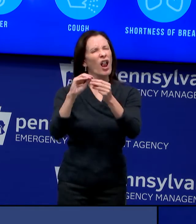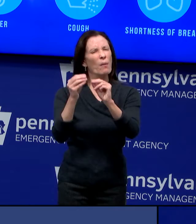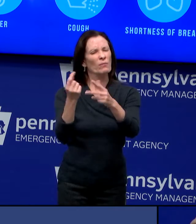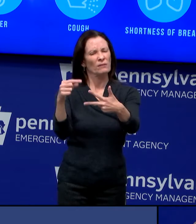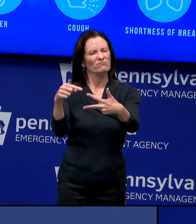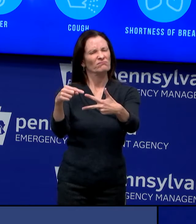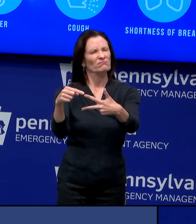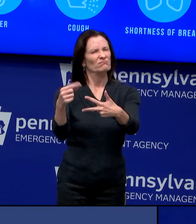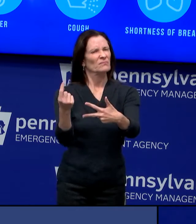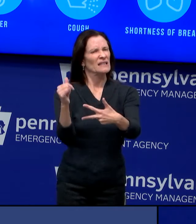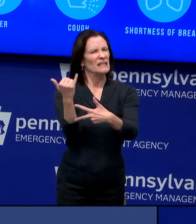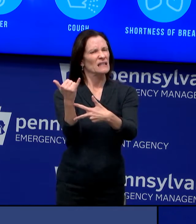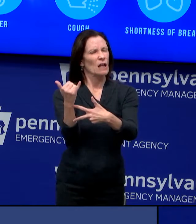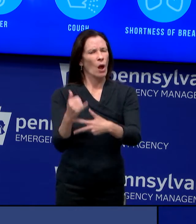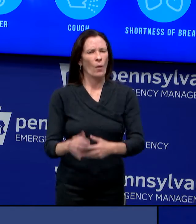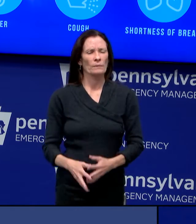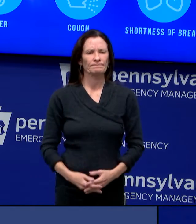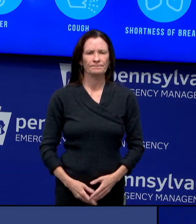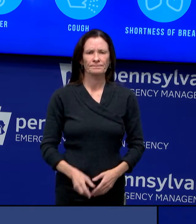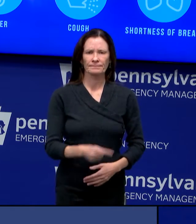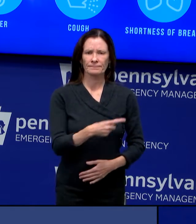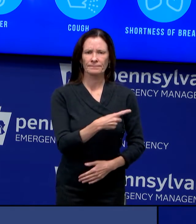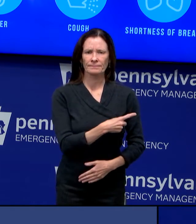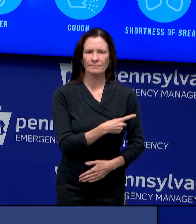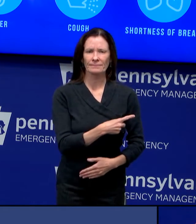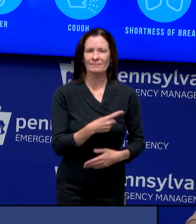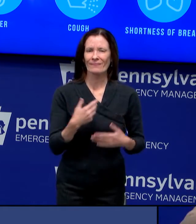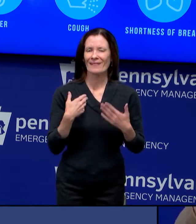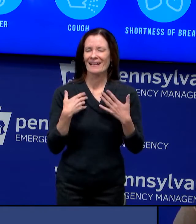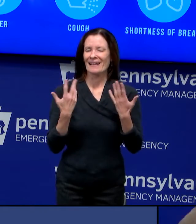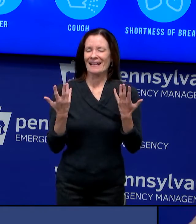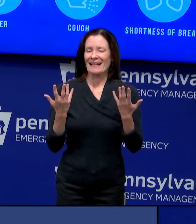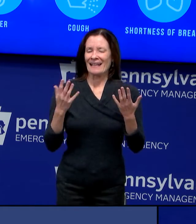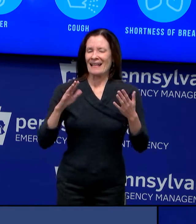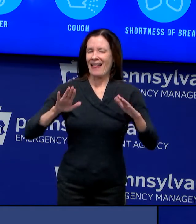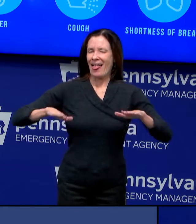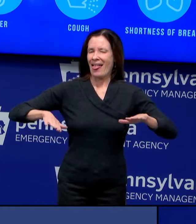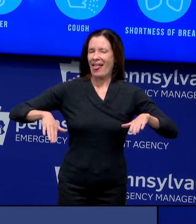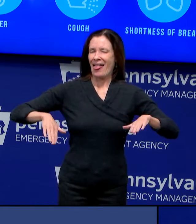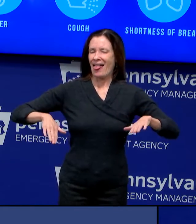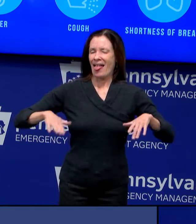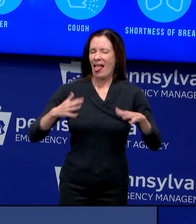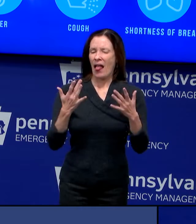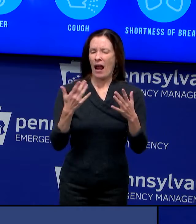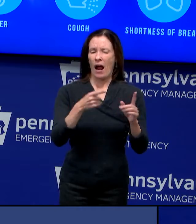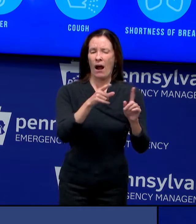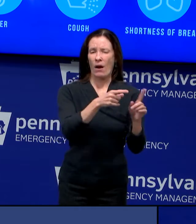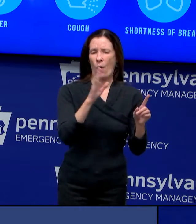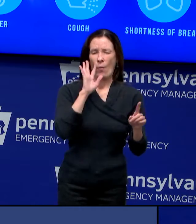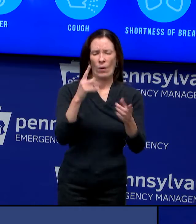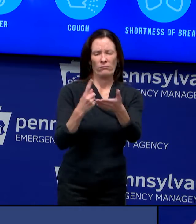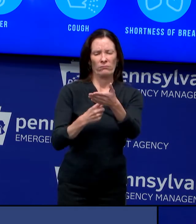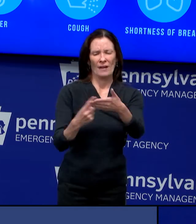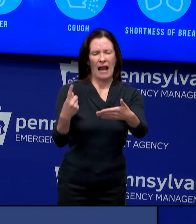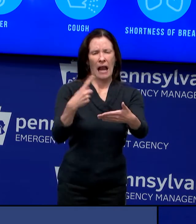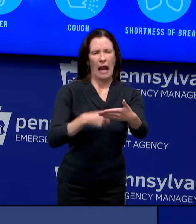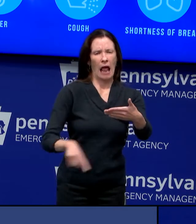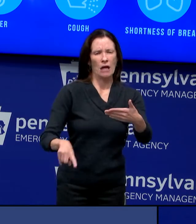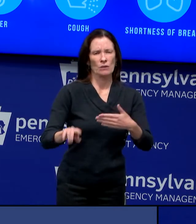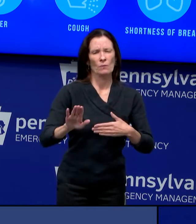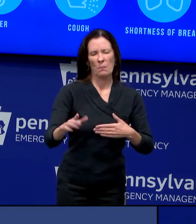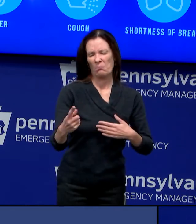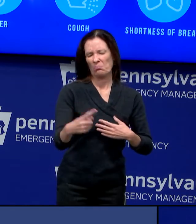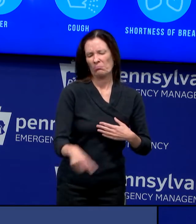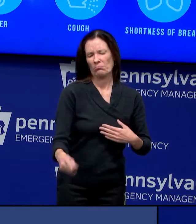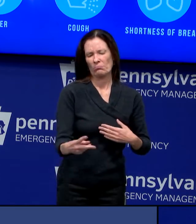over time. We're talking about more than a week from now, so we're going to need to actually about 2 weeks from now.